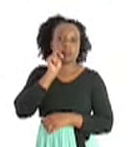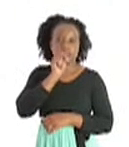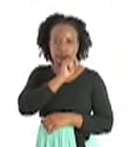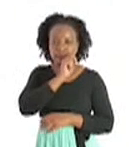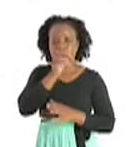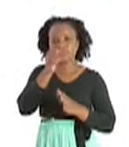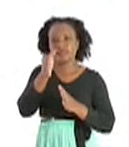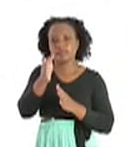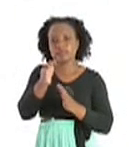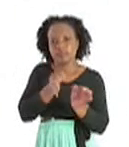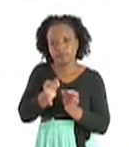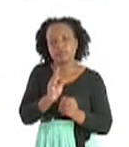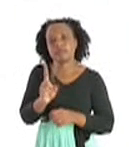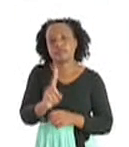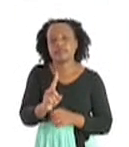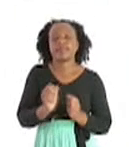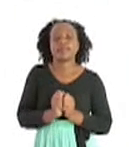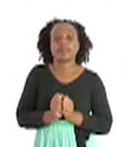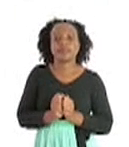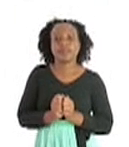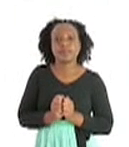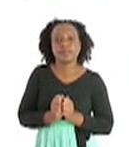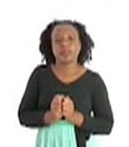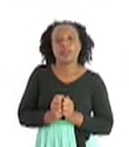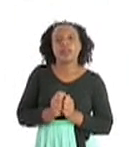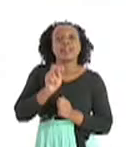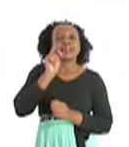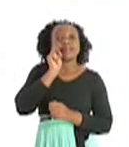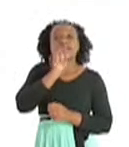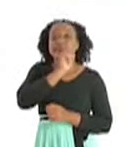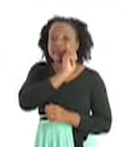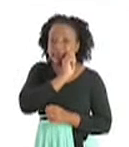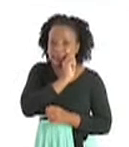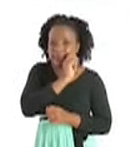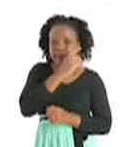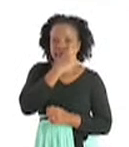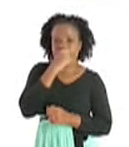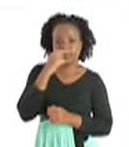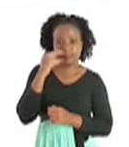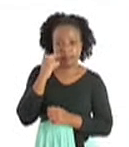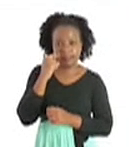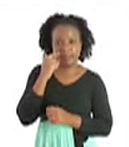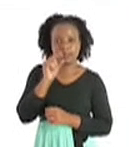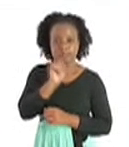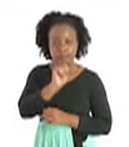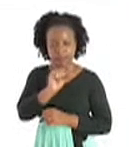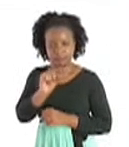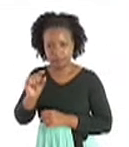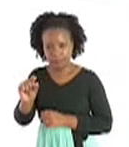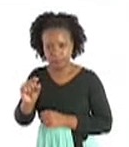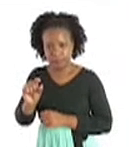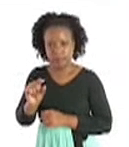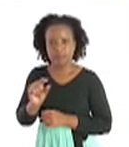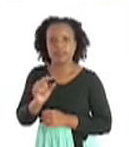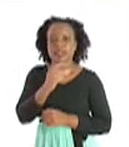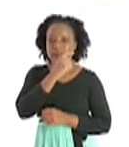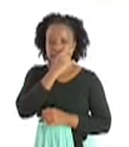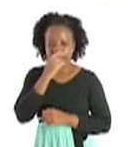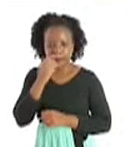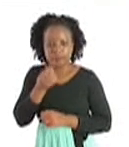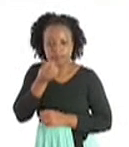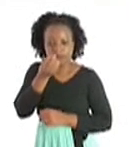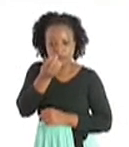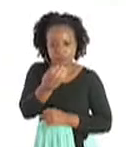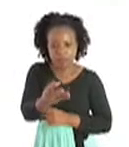noun? A noun is a naming word. It is what it is today because it was